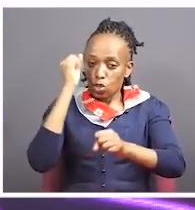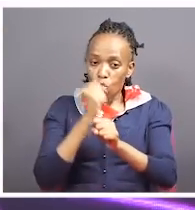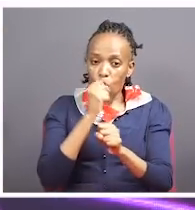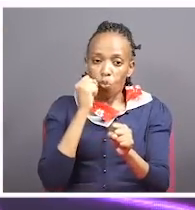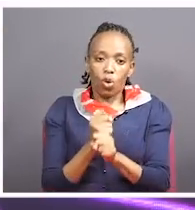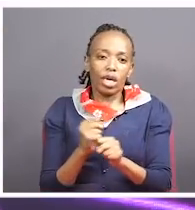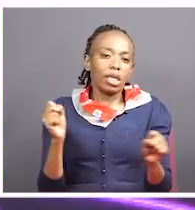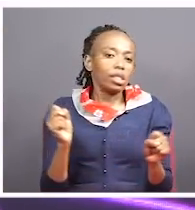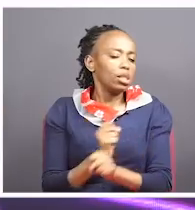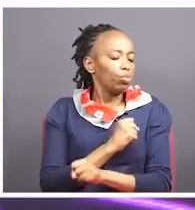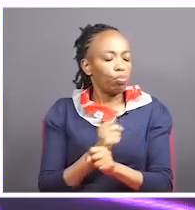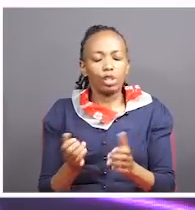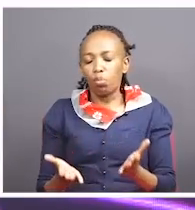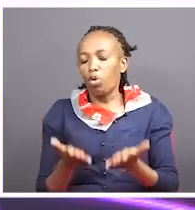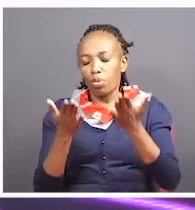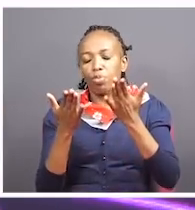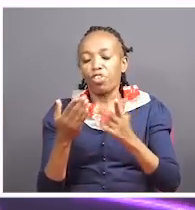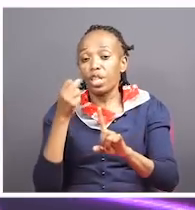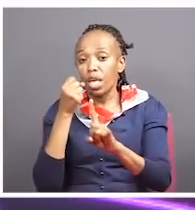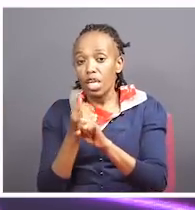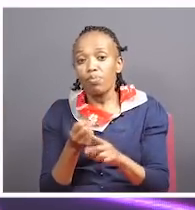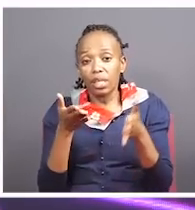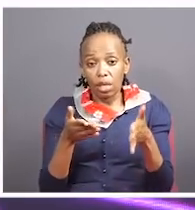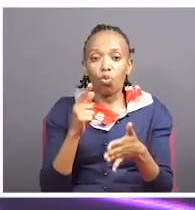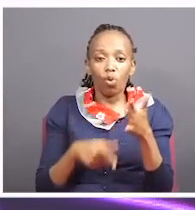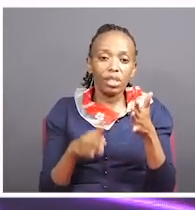God's work cannot be improved. And the